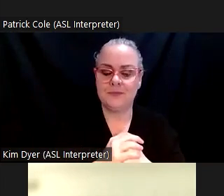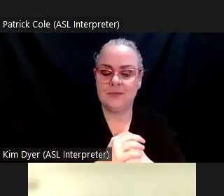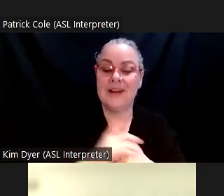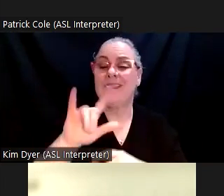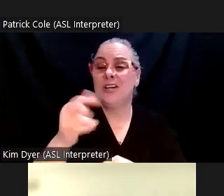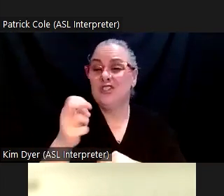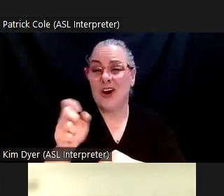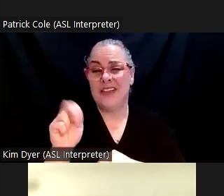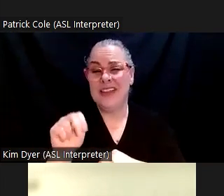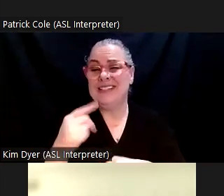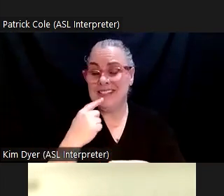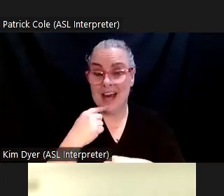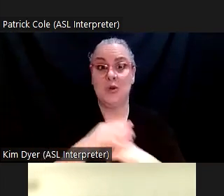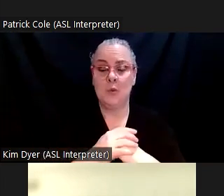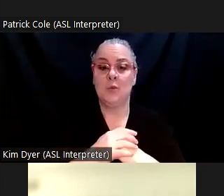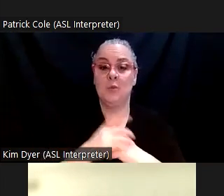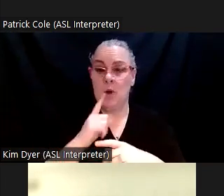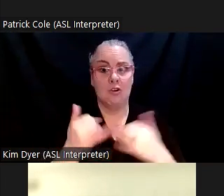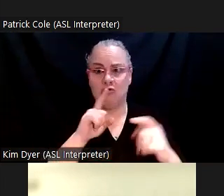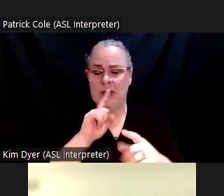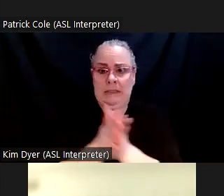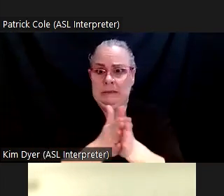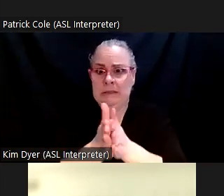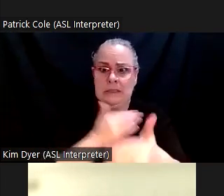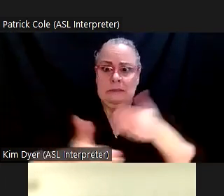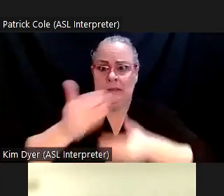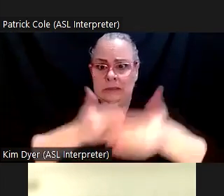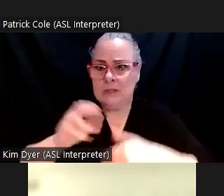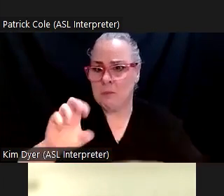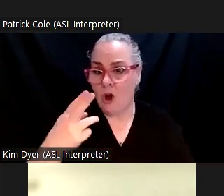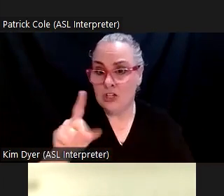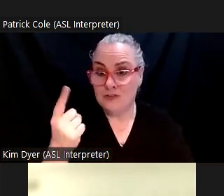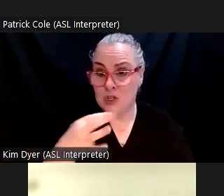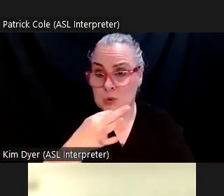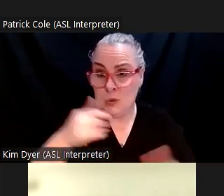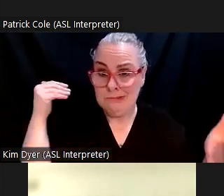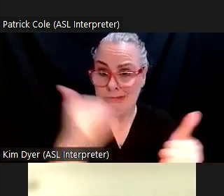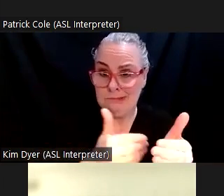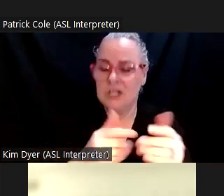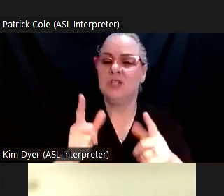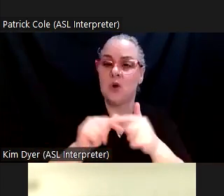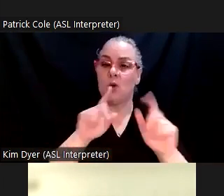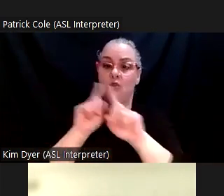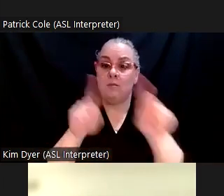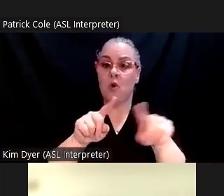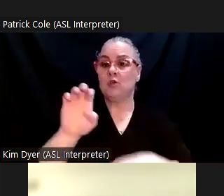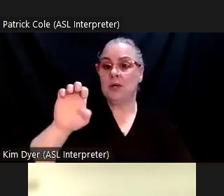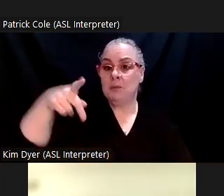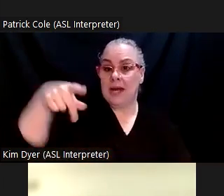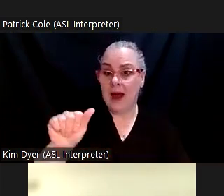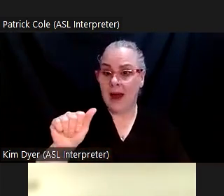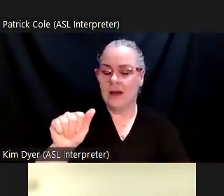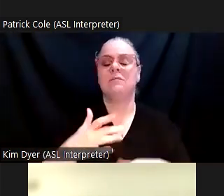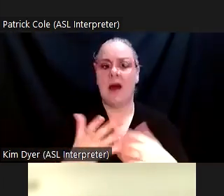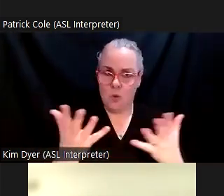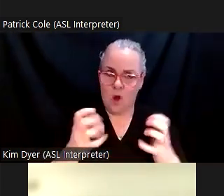said, we're in this kind of sprint right now with the deadline of March 1st to get the report to EPA. And we're really excited to share it